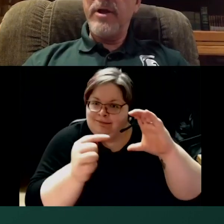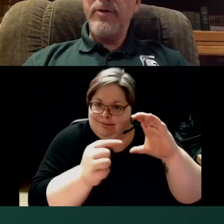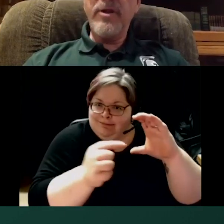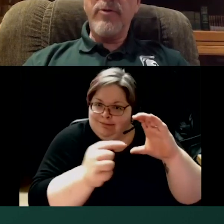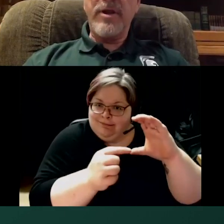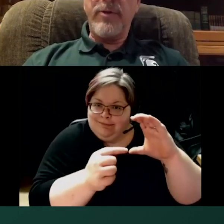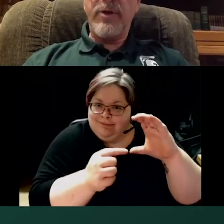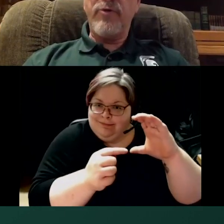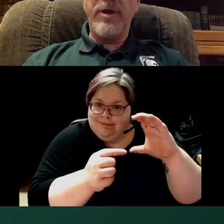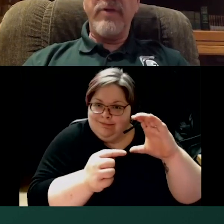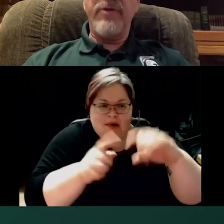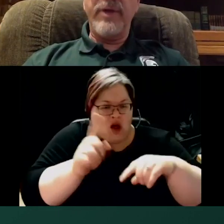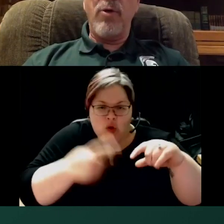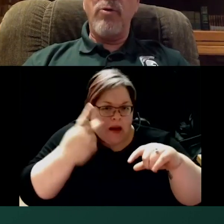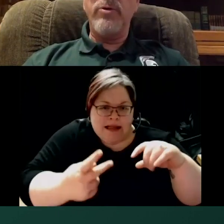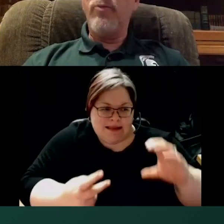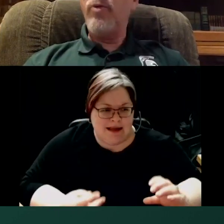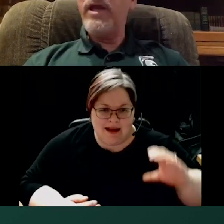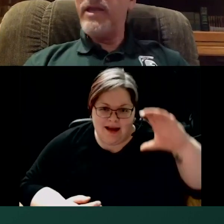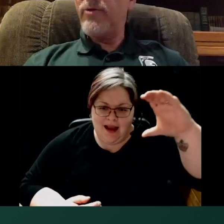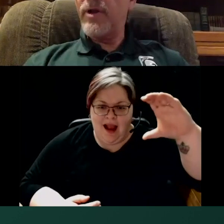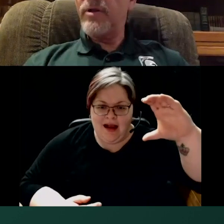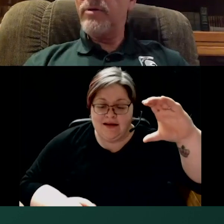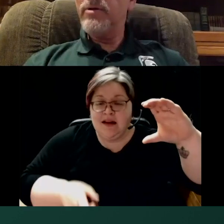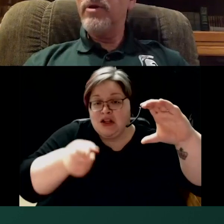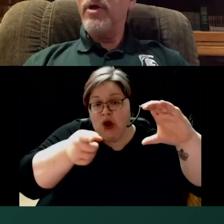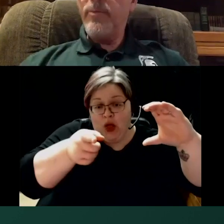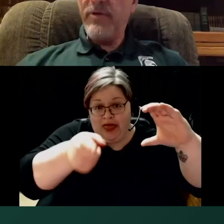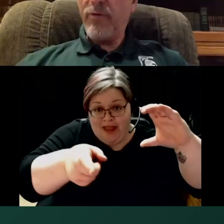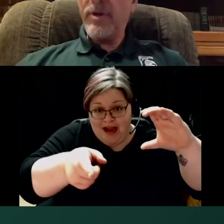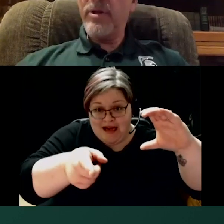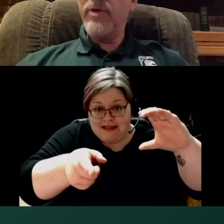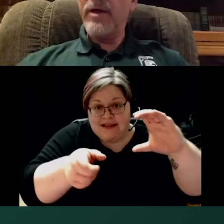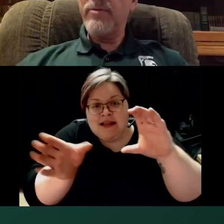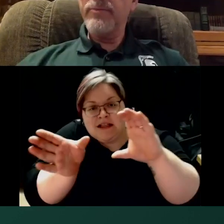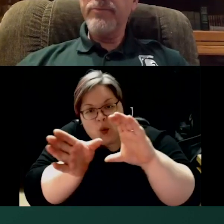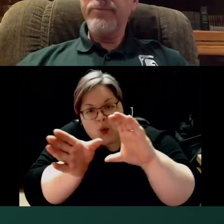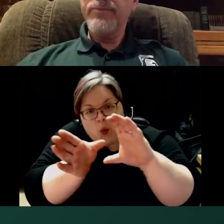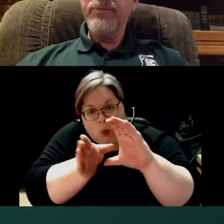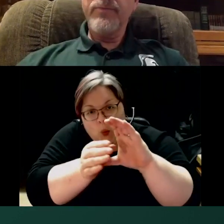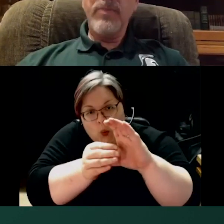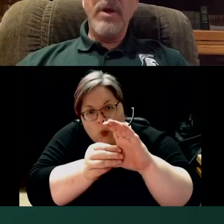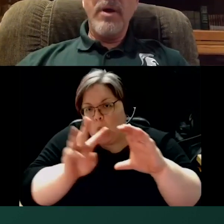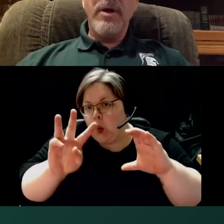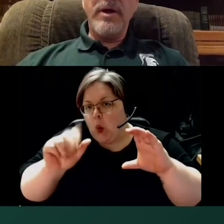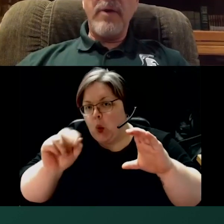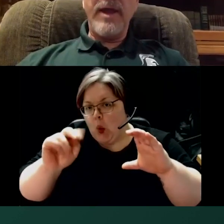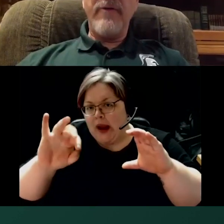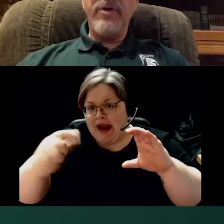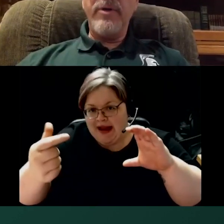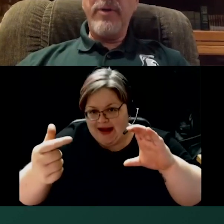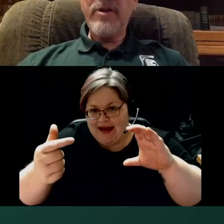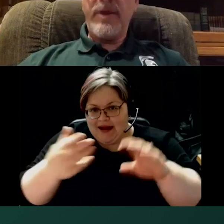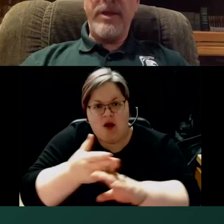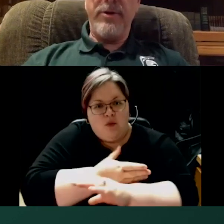yet. This crescent, therefore, is a very old waning crescent before sunrise. Now we